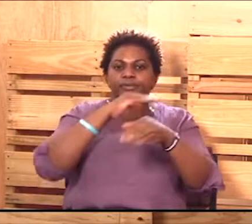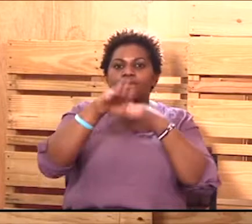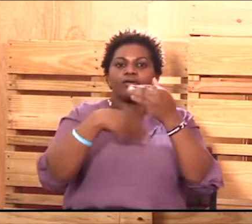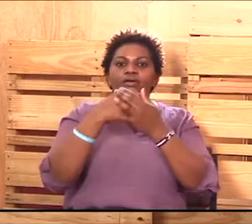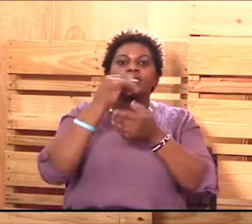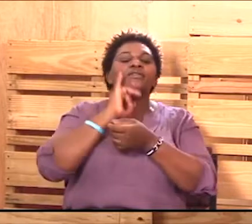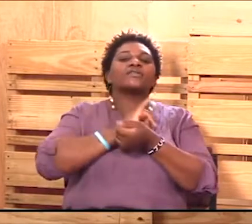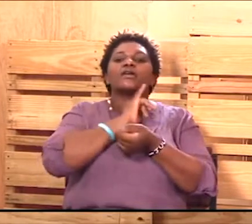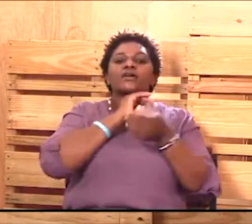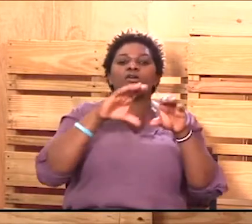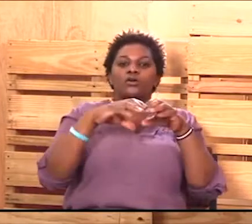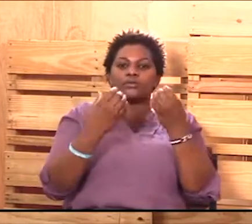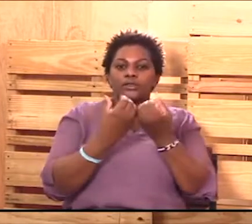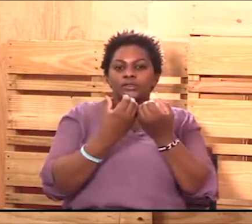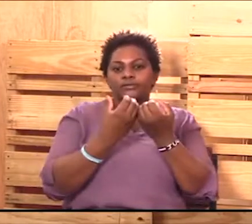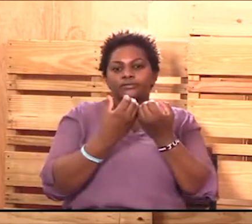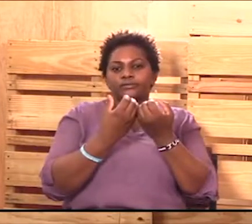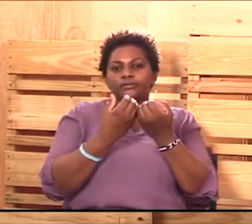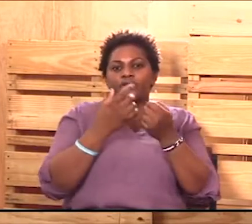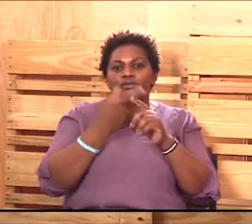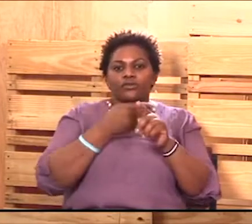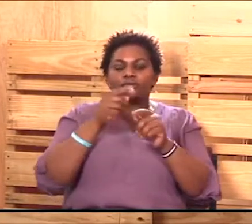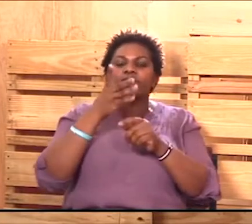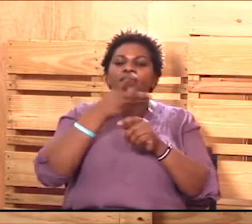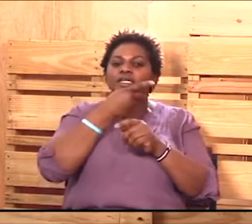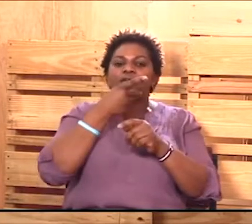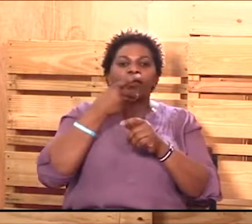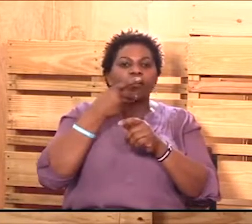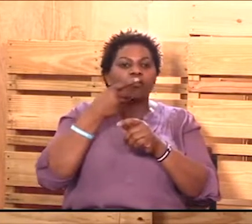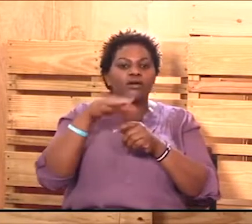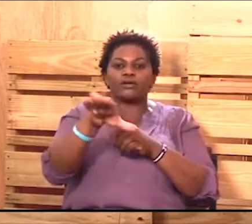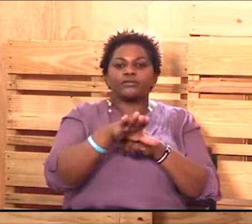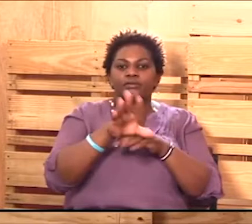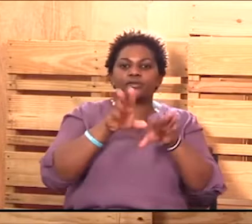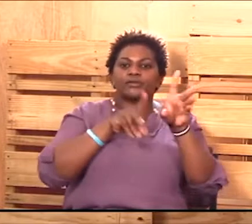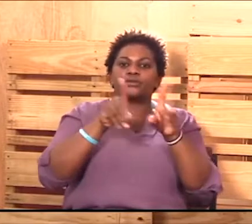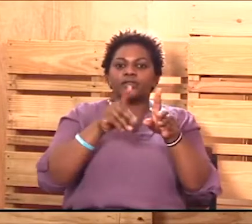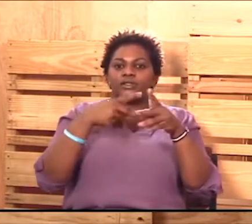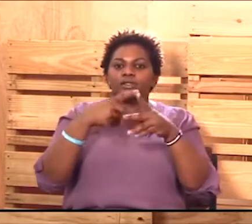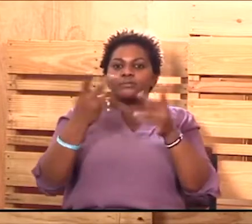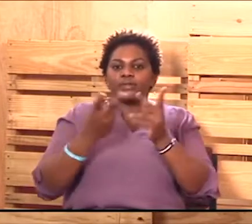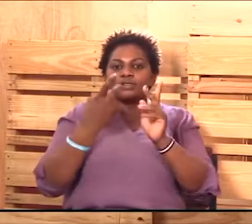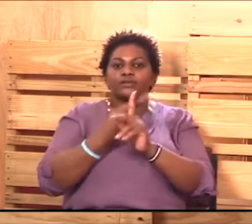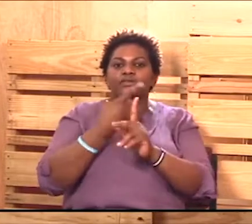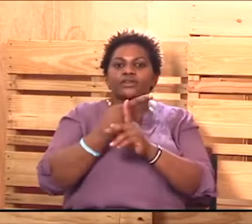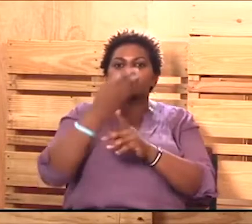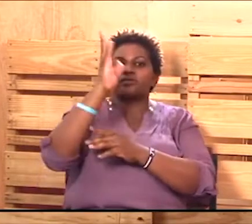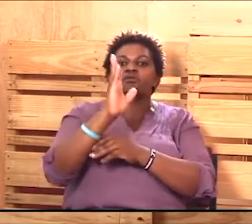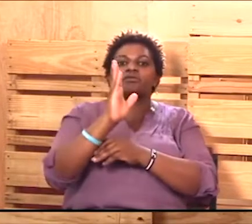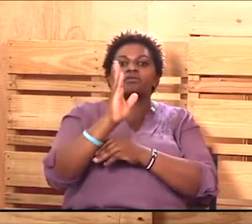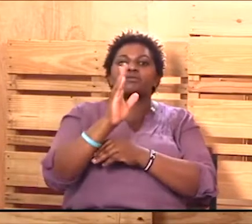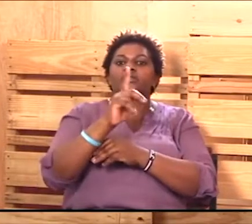of Israel community set out from now the desert of Sin, traveling from place to place as God